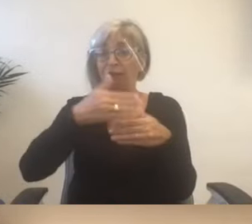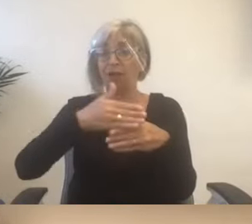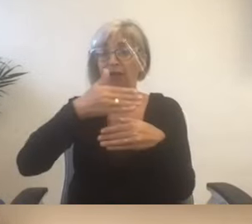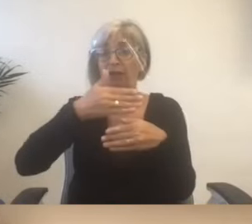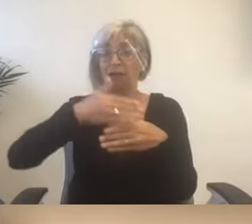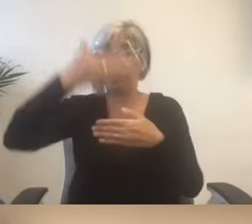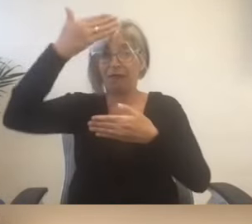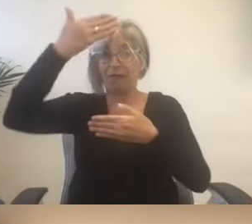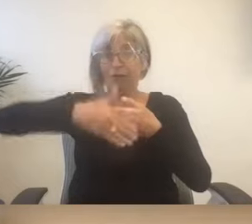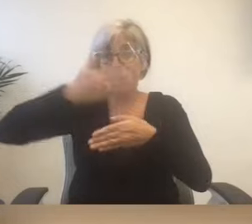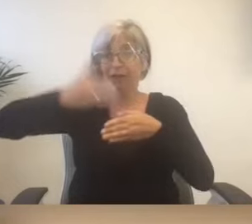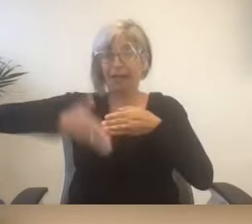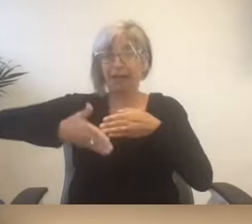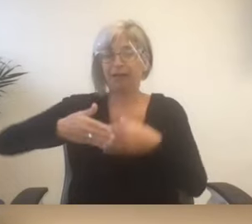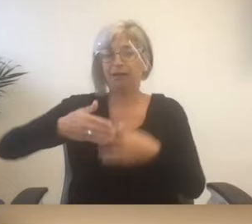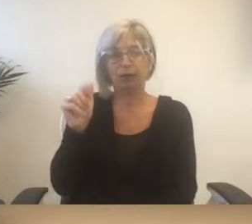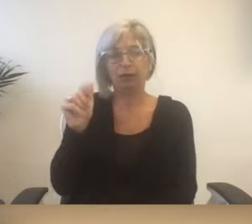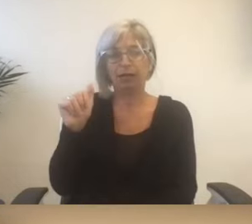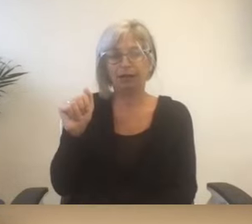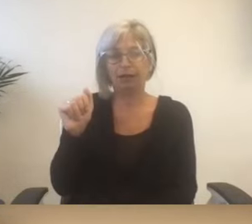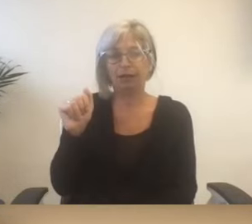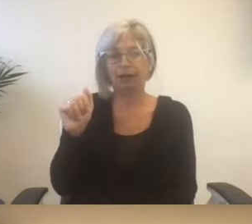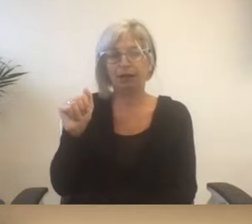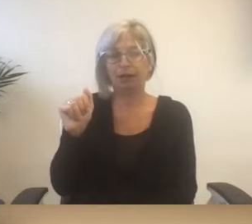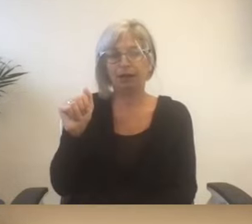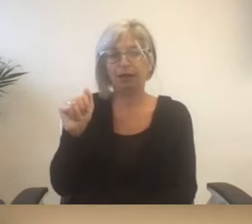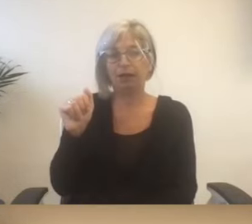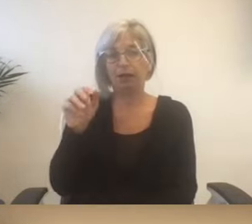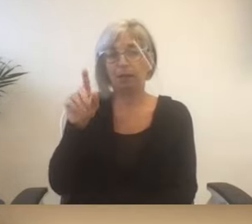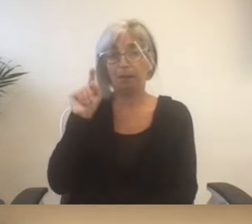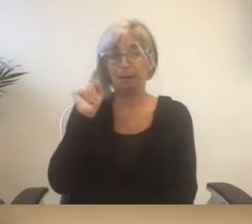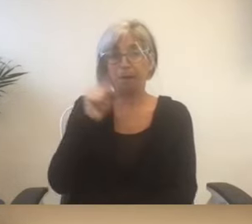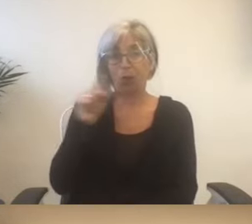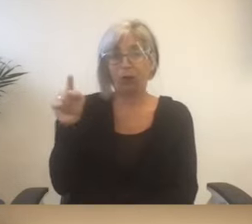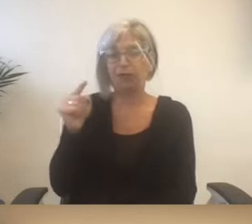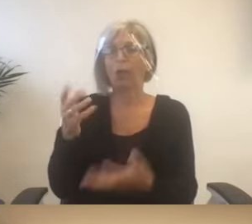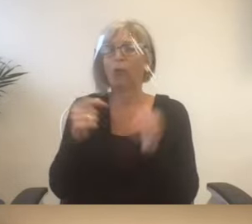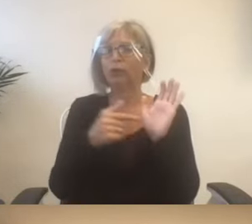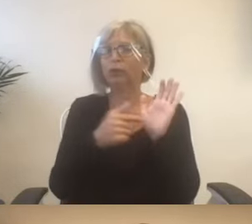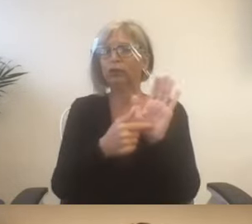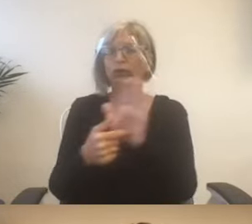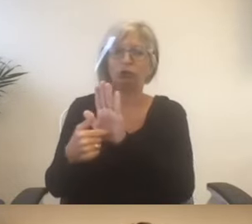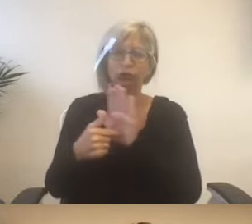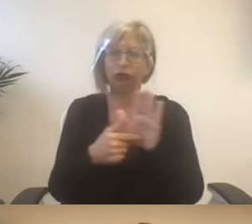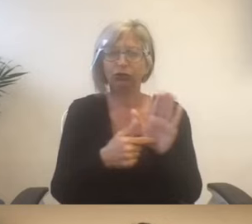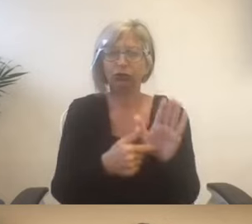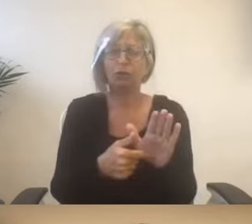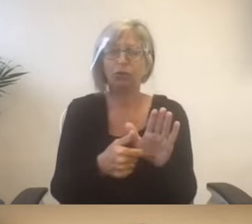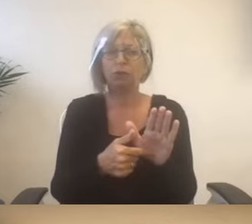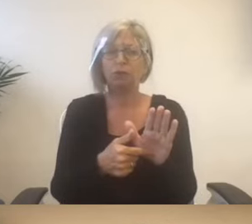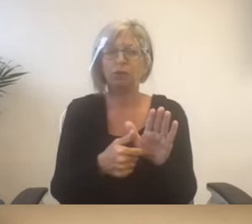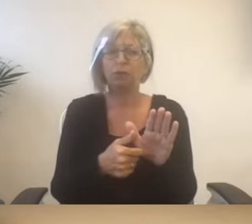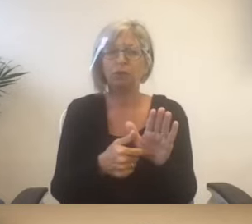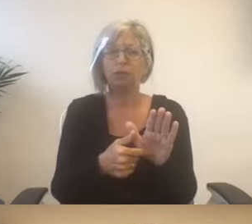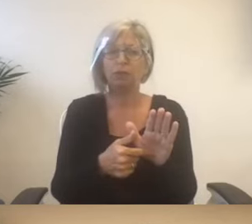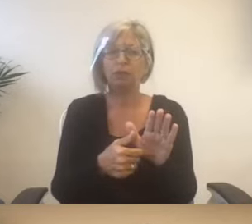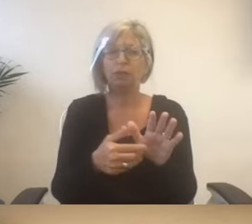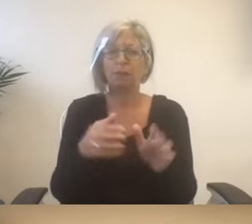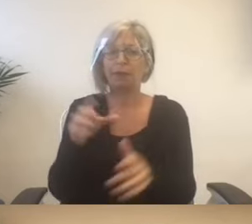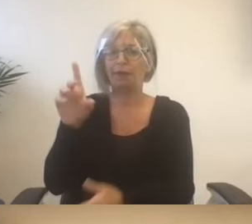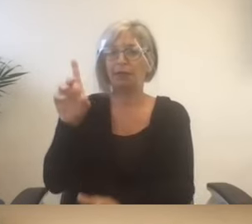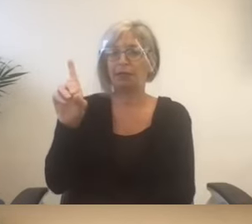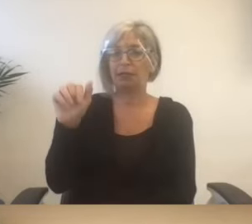running. And what you see here, I've rendered a few data points. And so what I want to show you is I'm going to take a